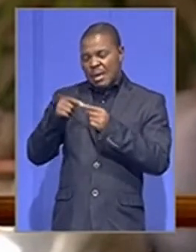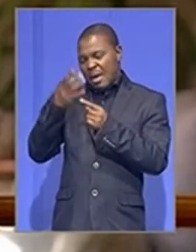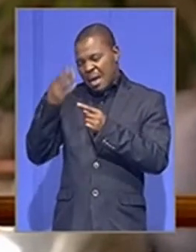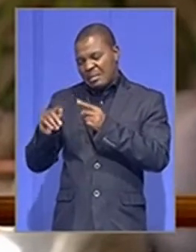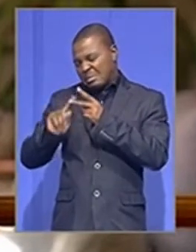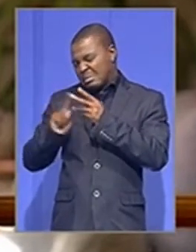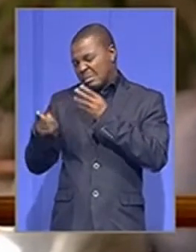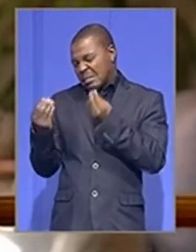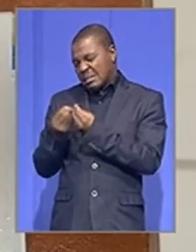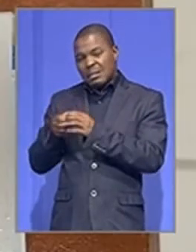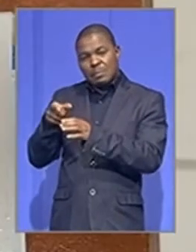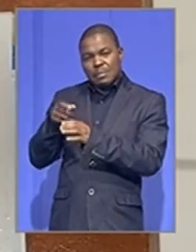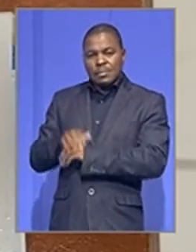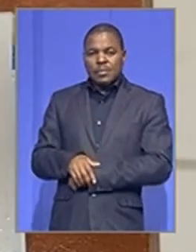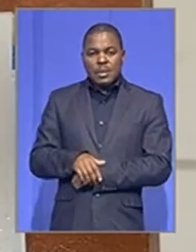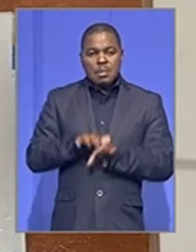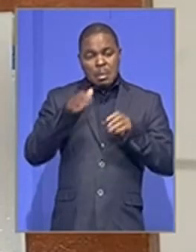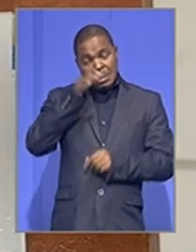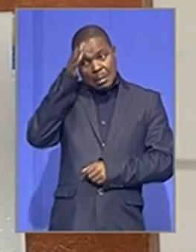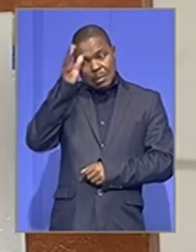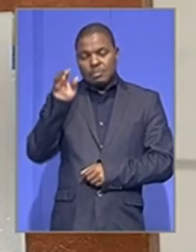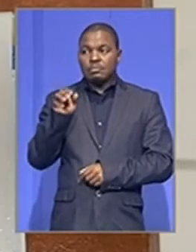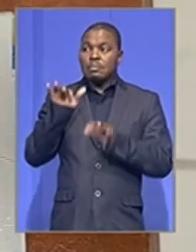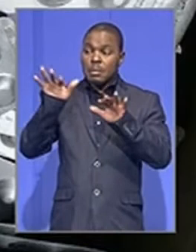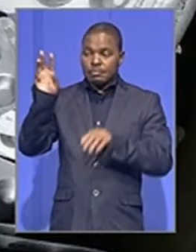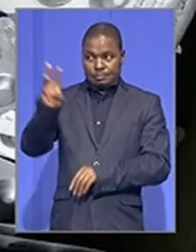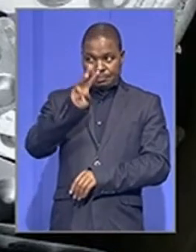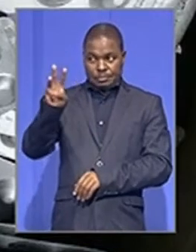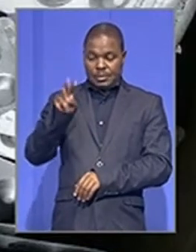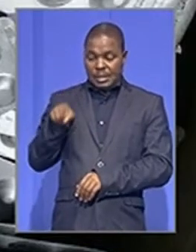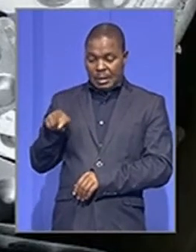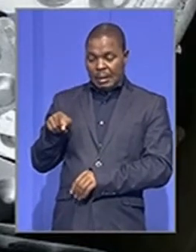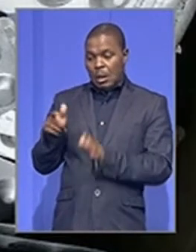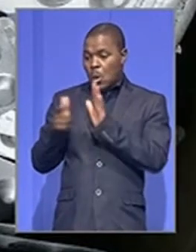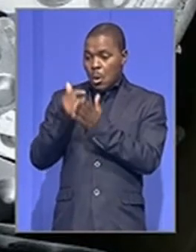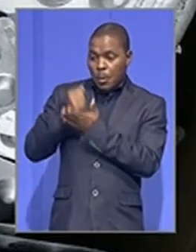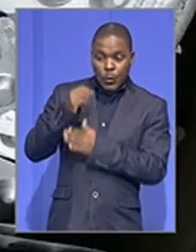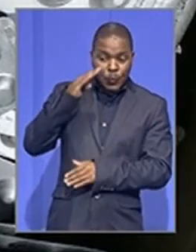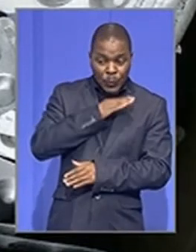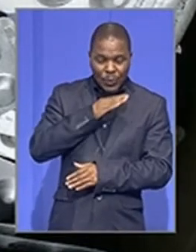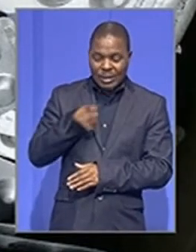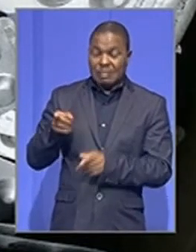other medications as well. Ditsebi di lemoša setšhaba gore go šomiša diokobatši tšeo di seng molaong go kotsi.